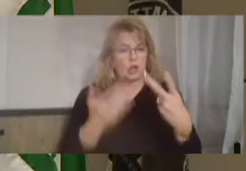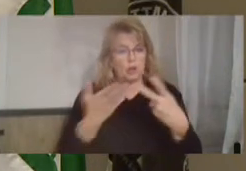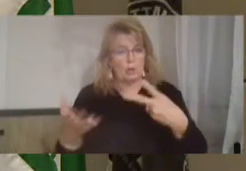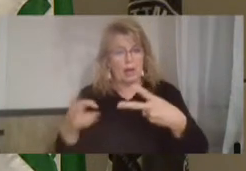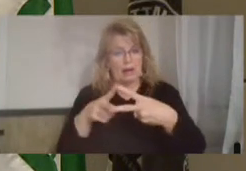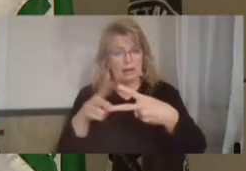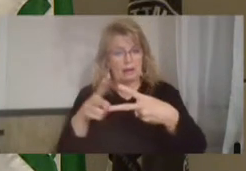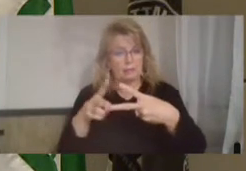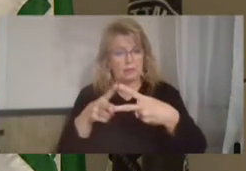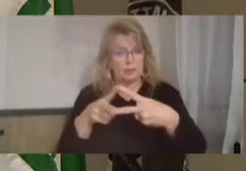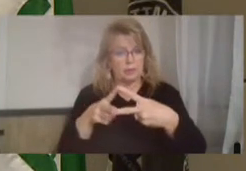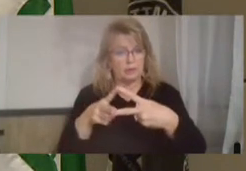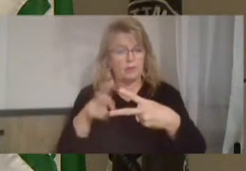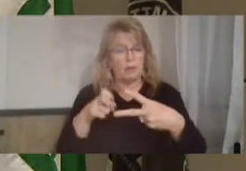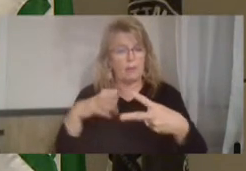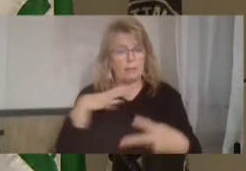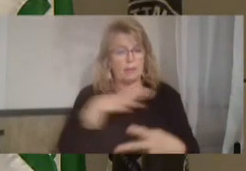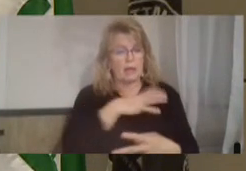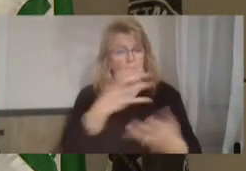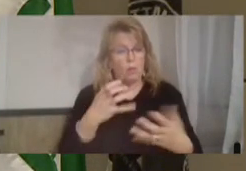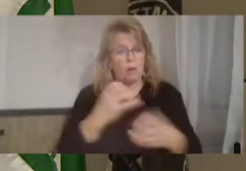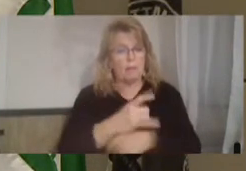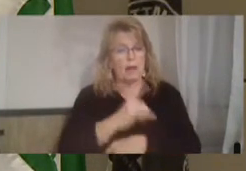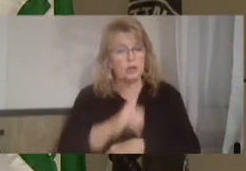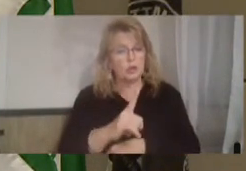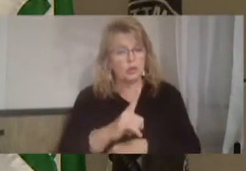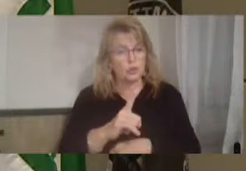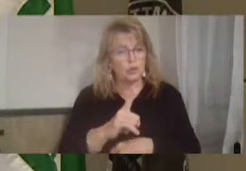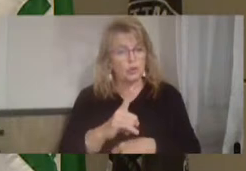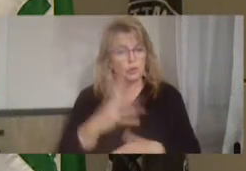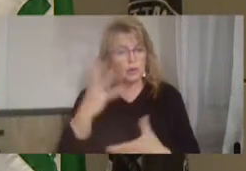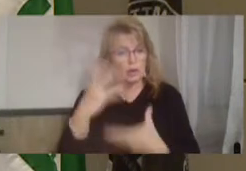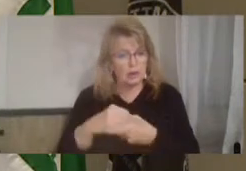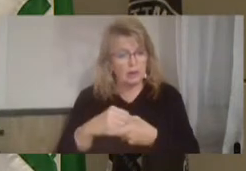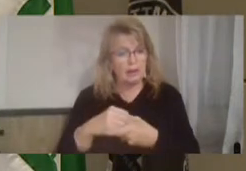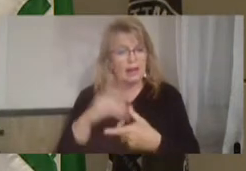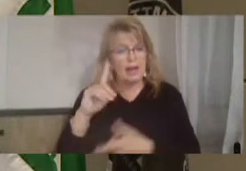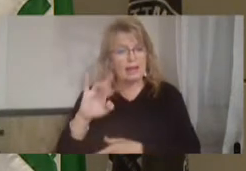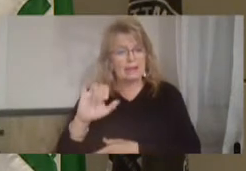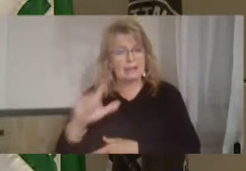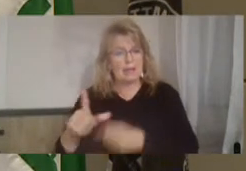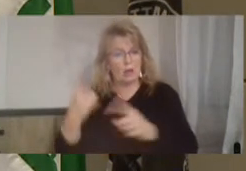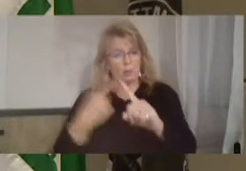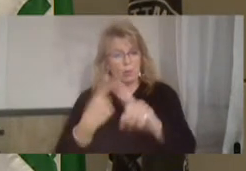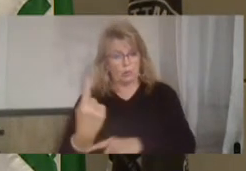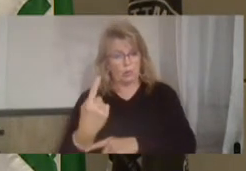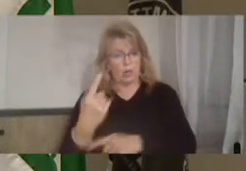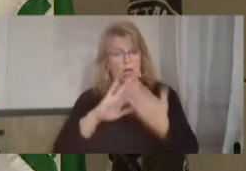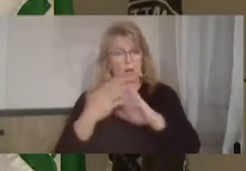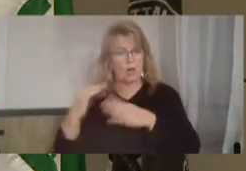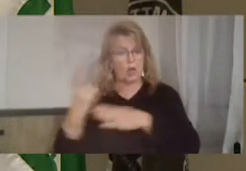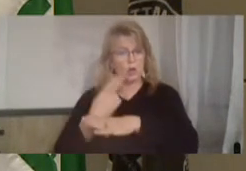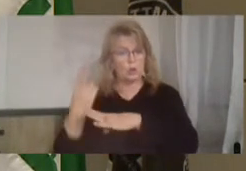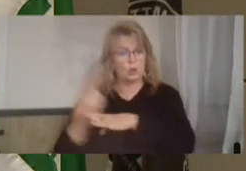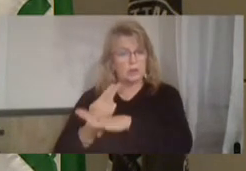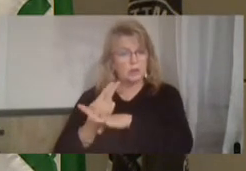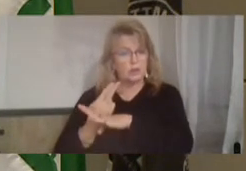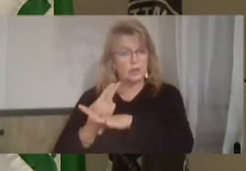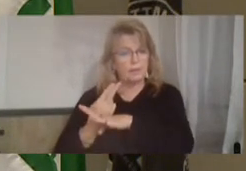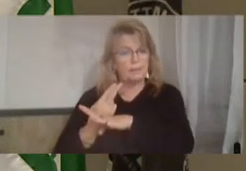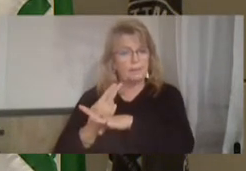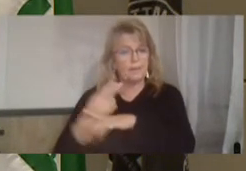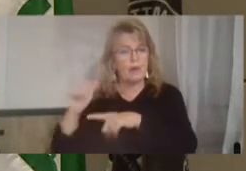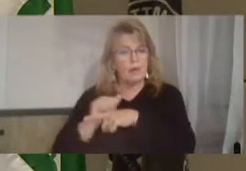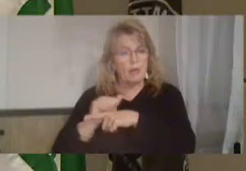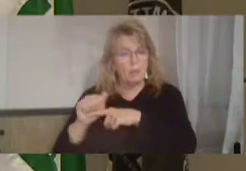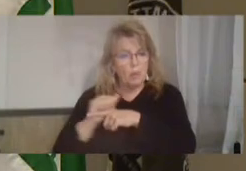that we wanted to make sure that were in the deal points. One was community usage of the practice facility, and that